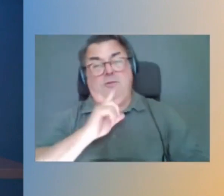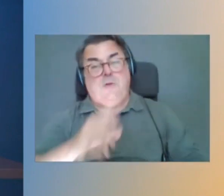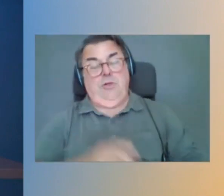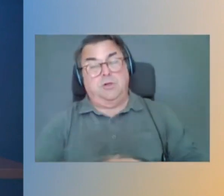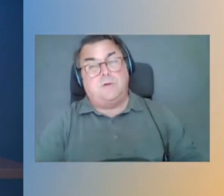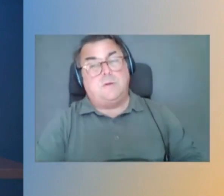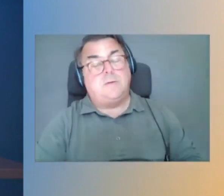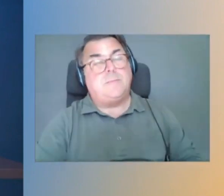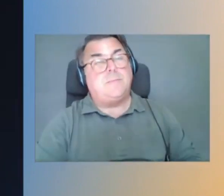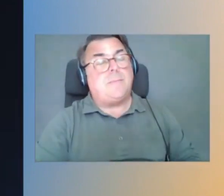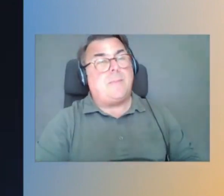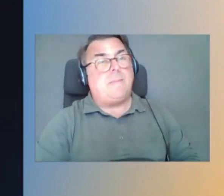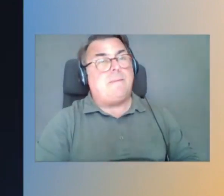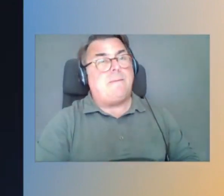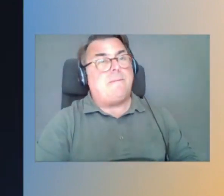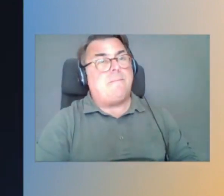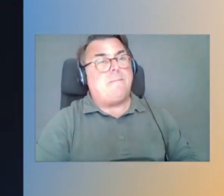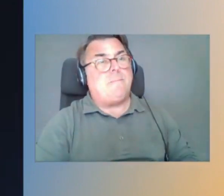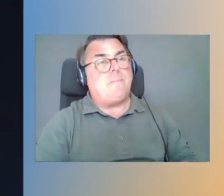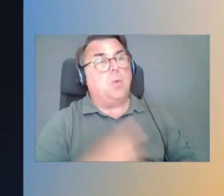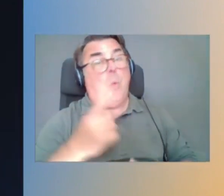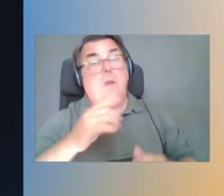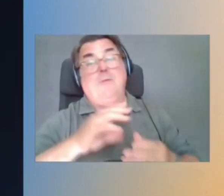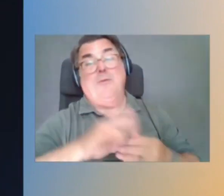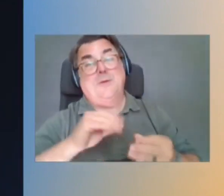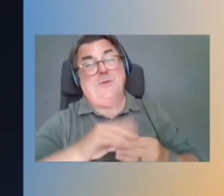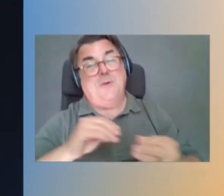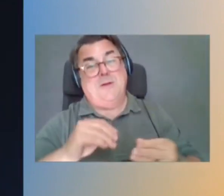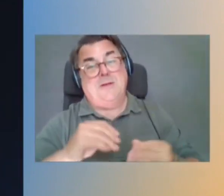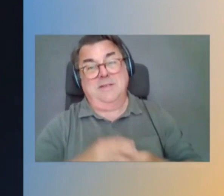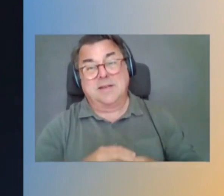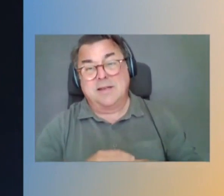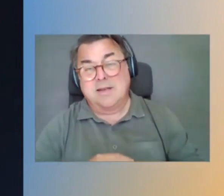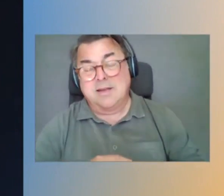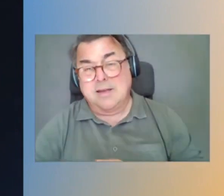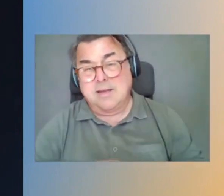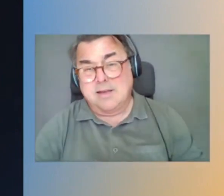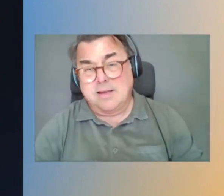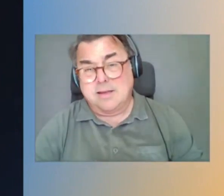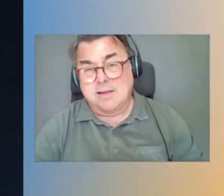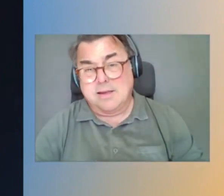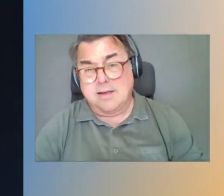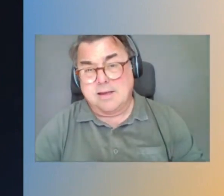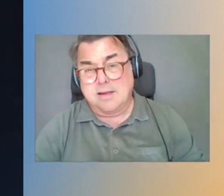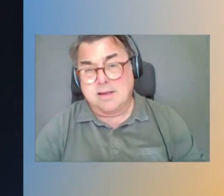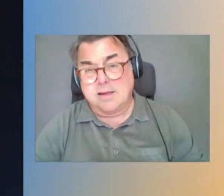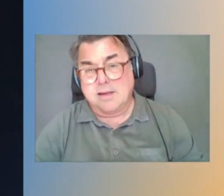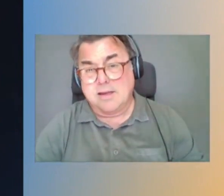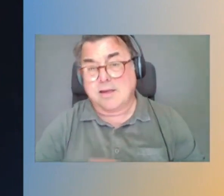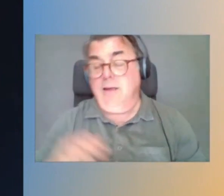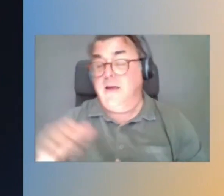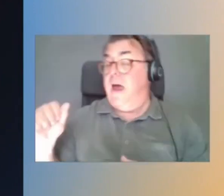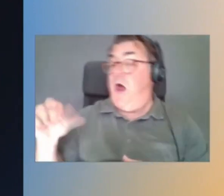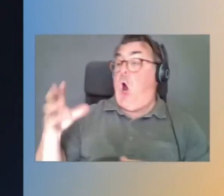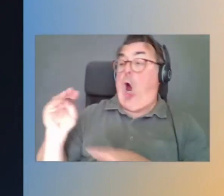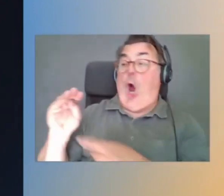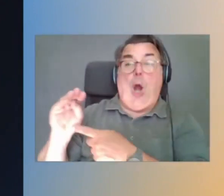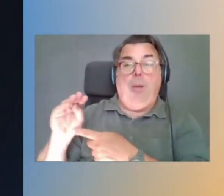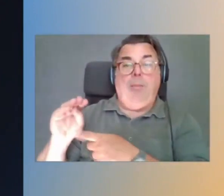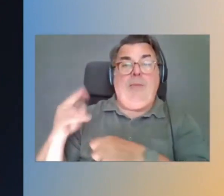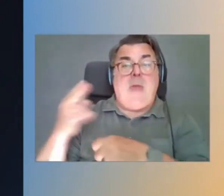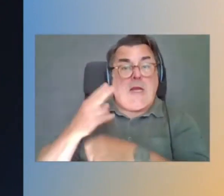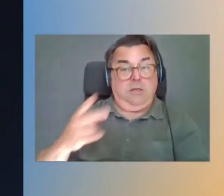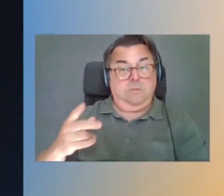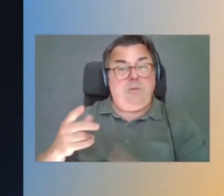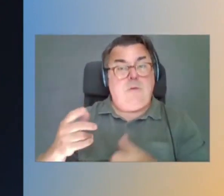the lovely success stories is obviously ARM as well, right? We didn't really touch upon that. Yeah. And ARM is one of those customers that not only try to go with like